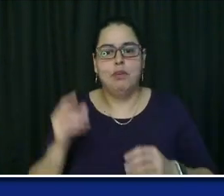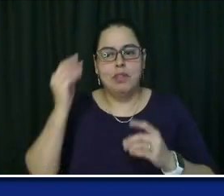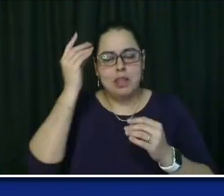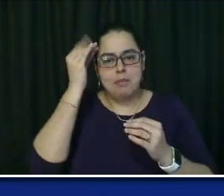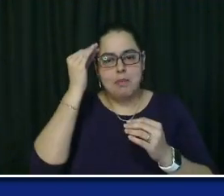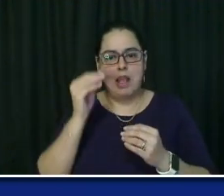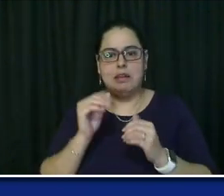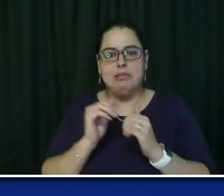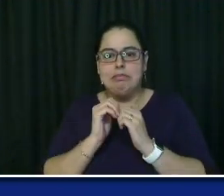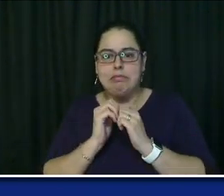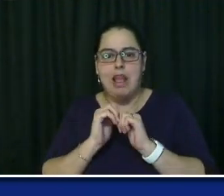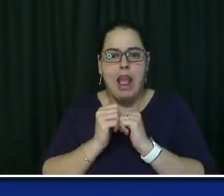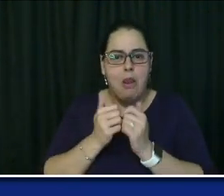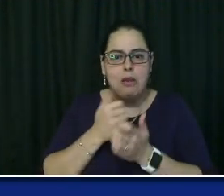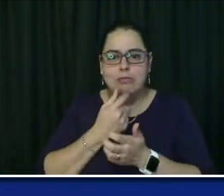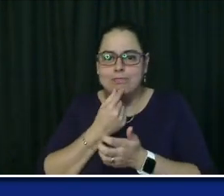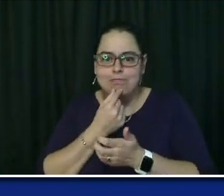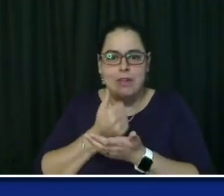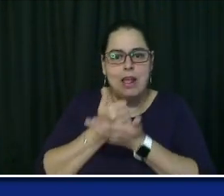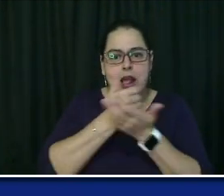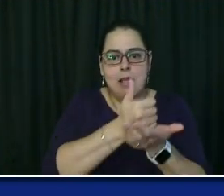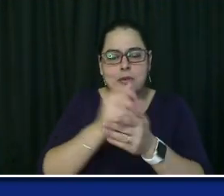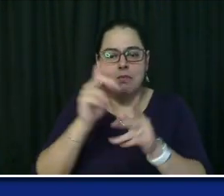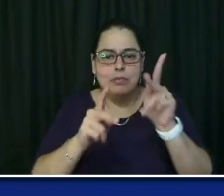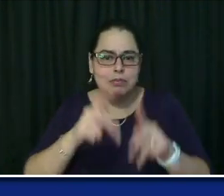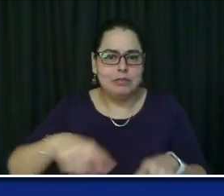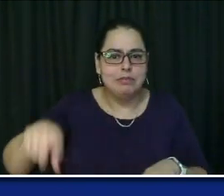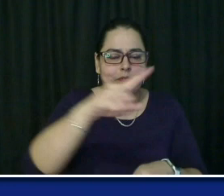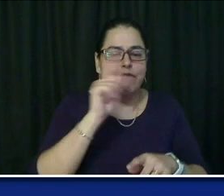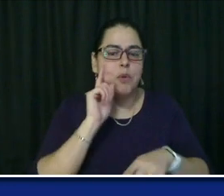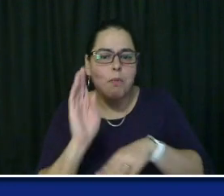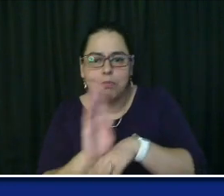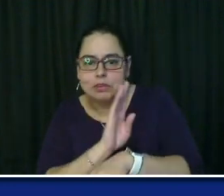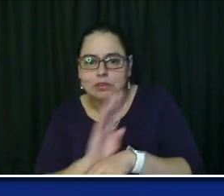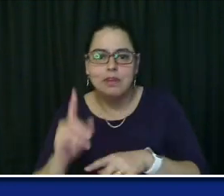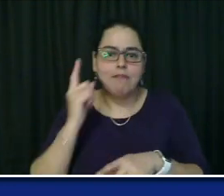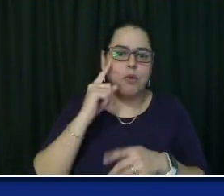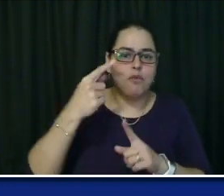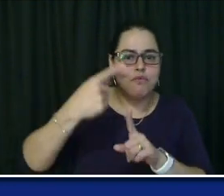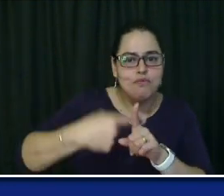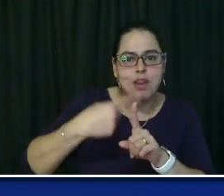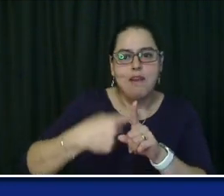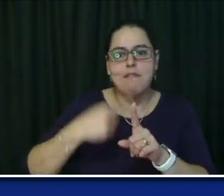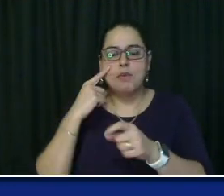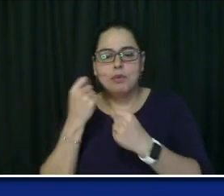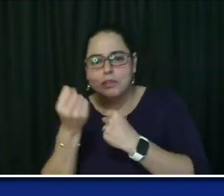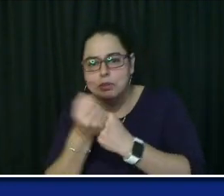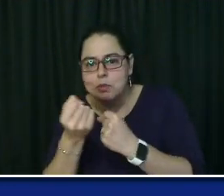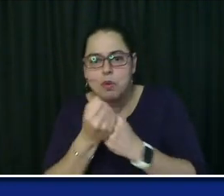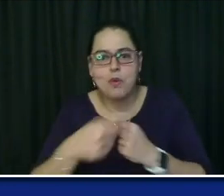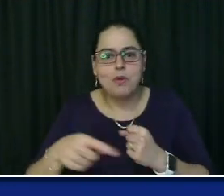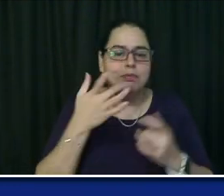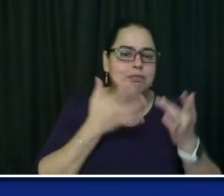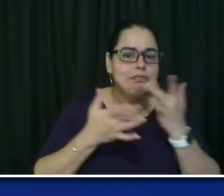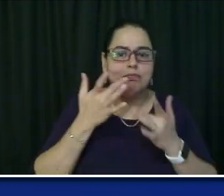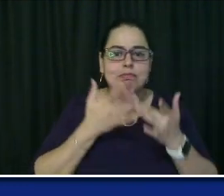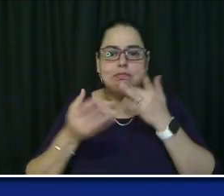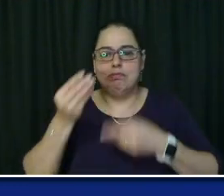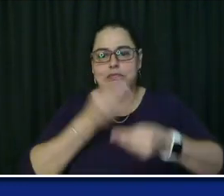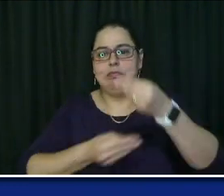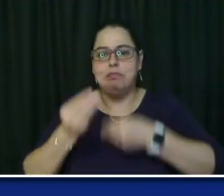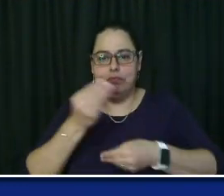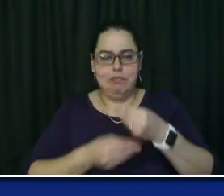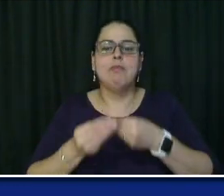We hope that they'll get to the right people. And we hope that will help because, we want to see the outbreak